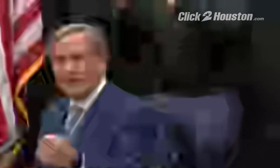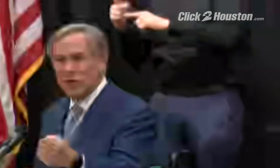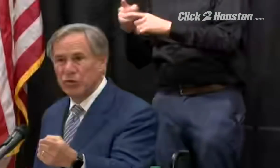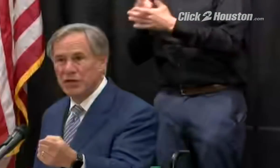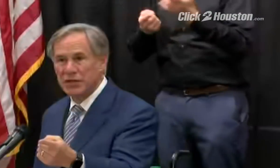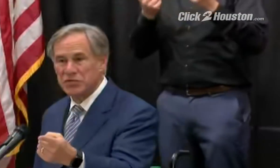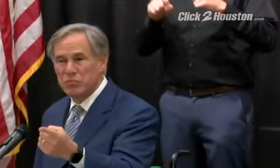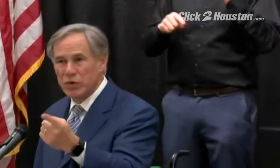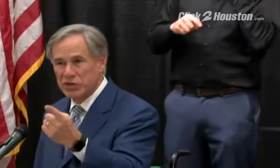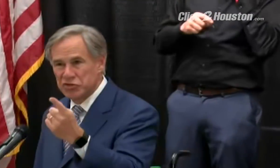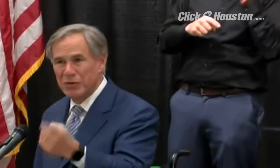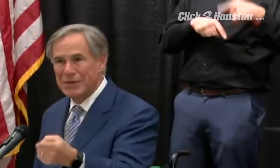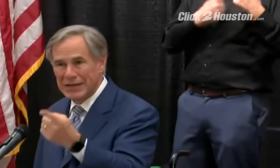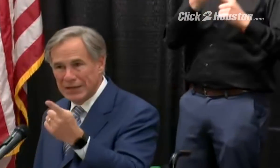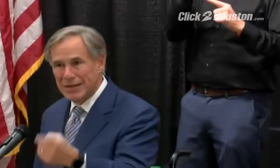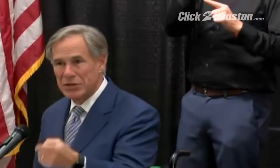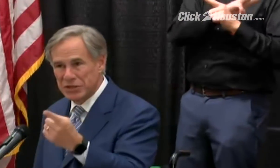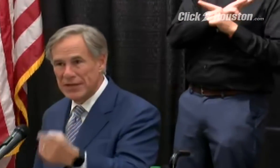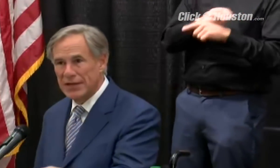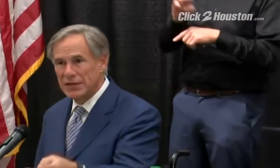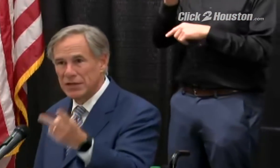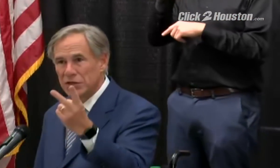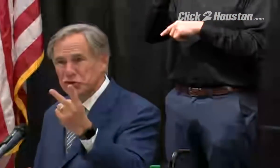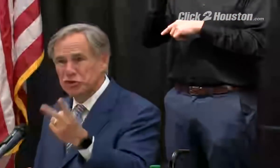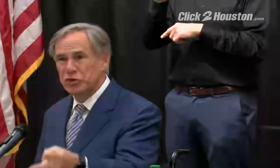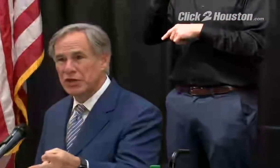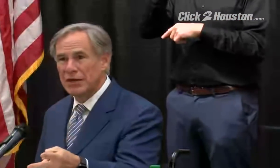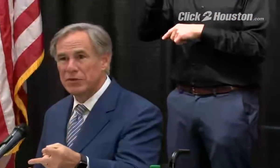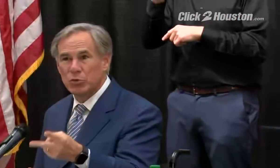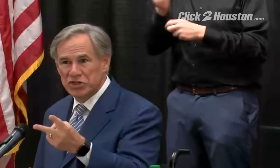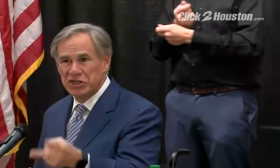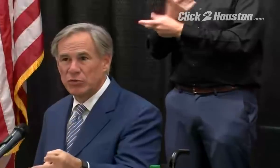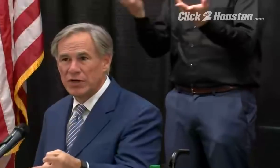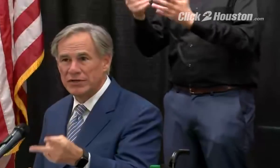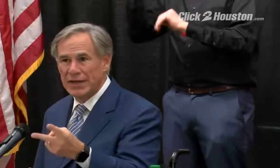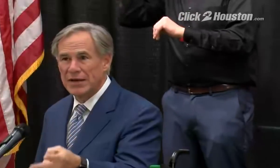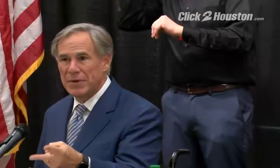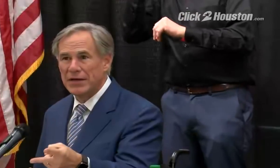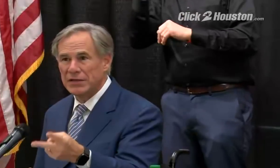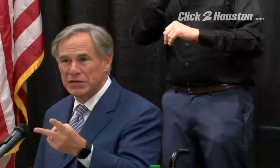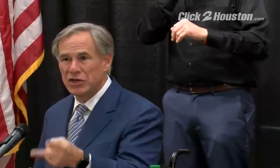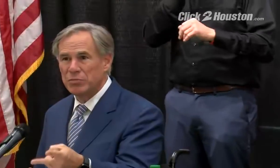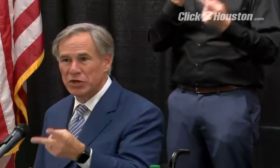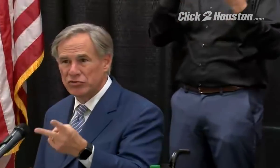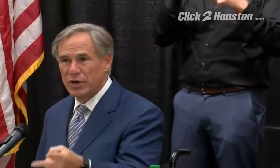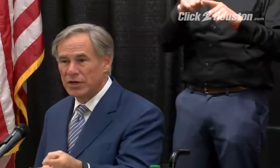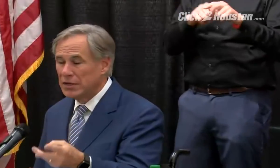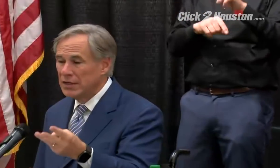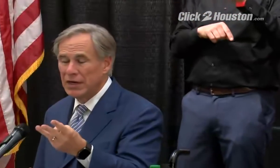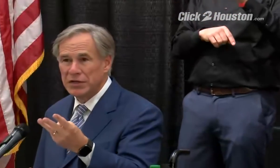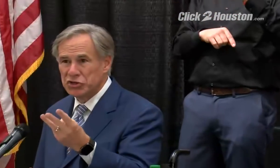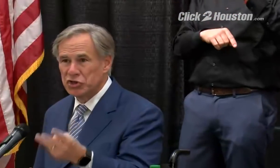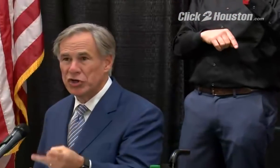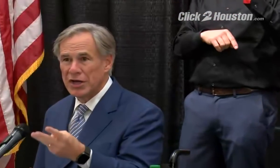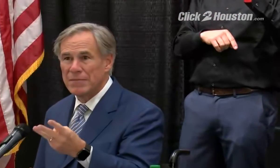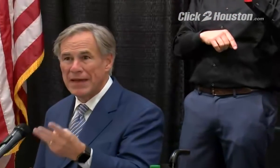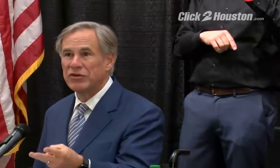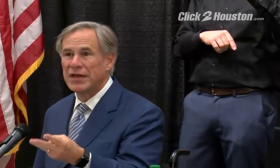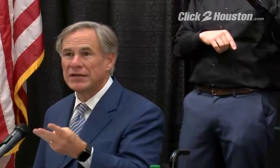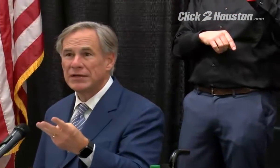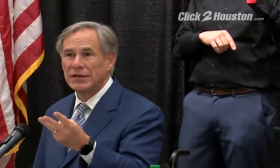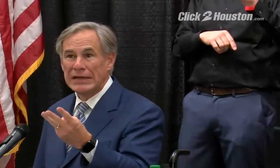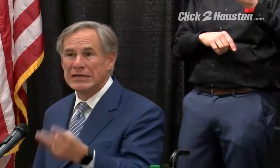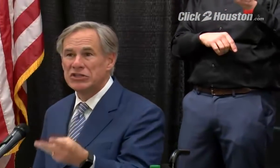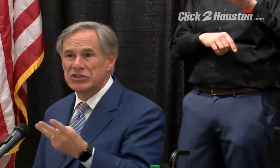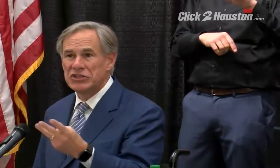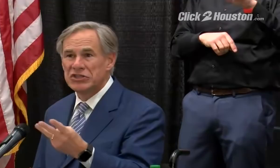Lilly therapeutic drug that we're distributing in Lubbock today, soon to come the Regeneron antibody therapeutic drug, and then soon to come after